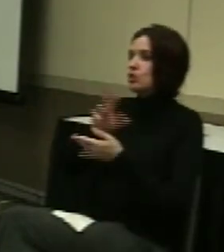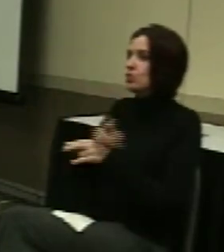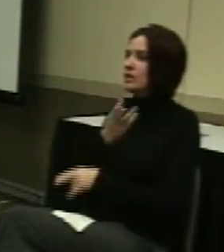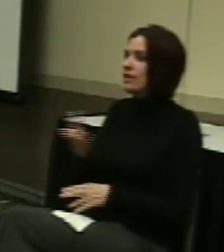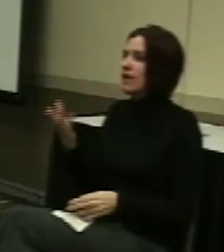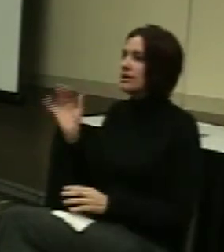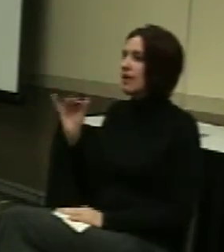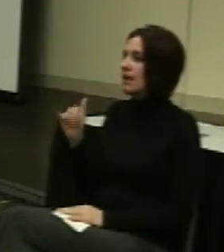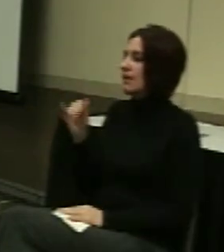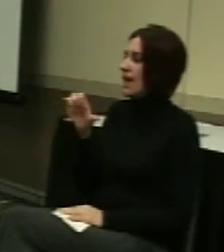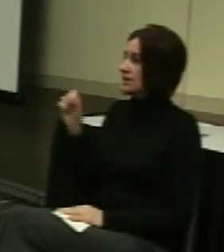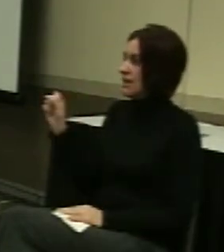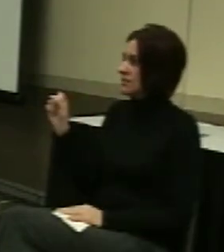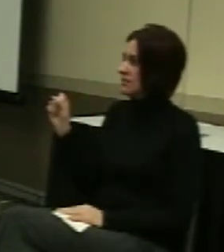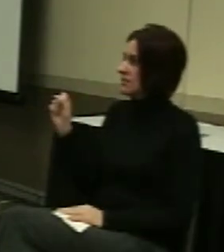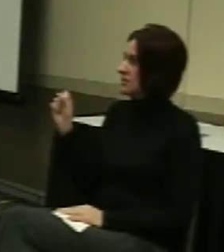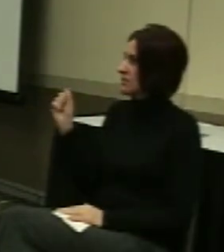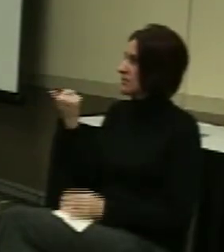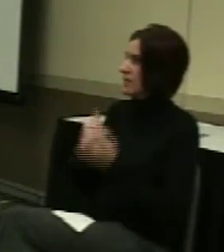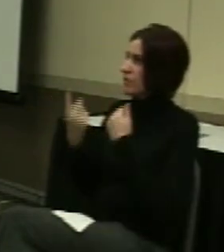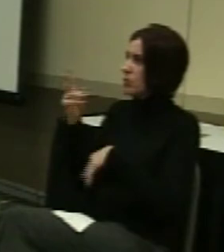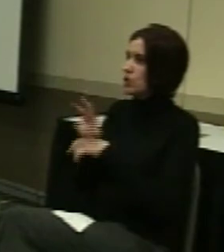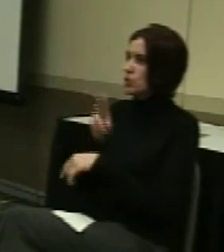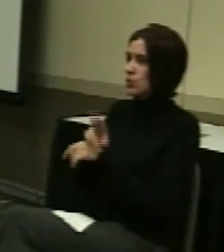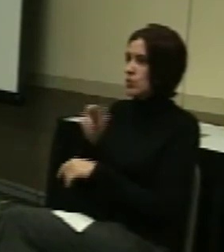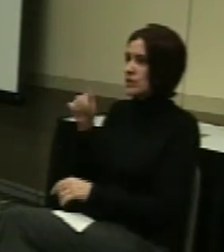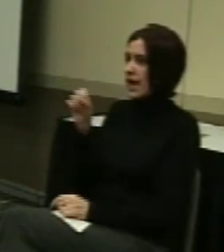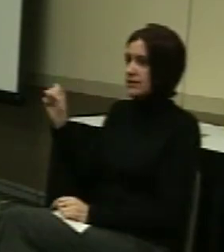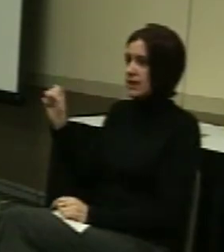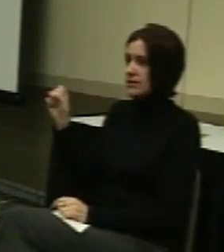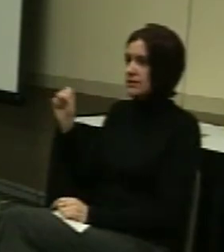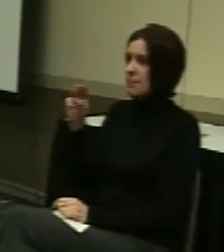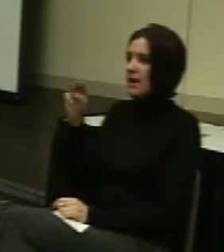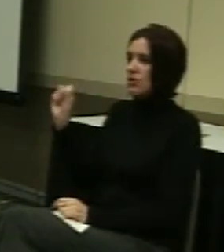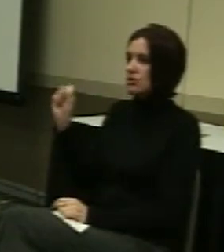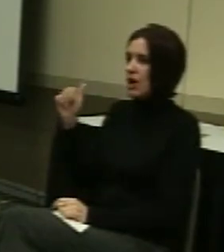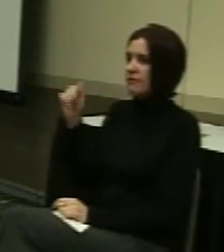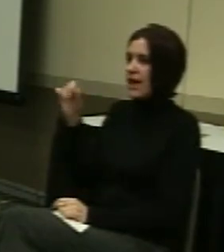Access, does anybody use Access to analyze data, huge data